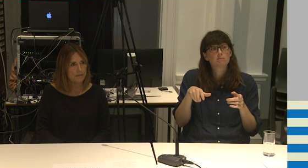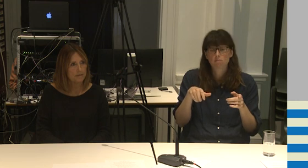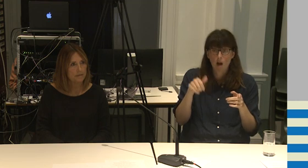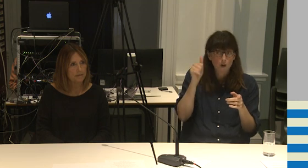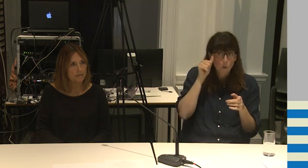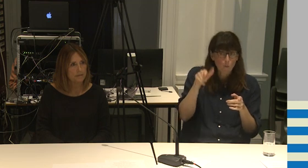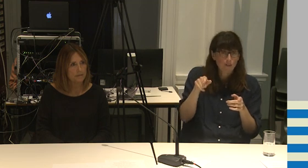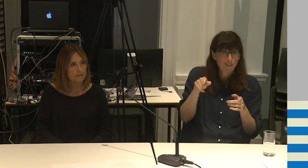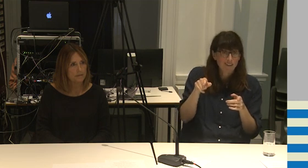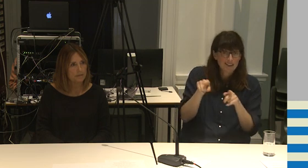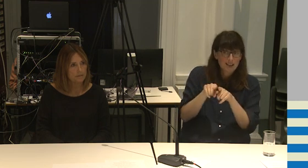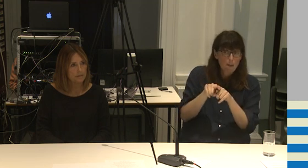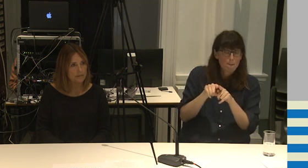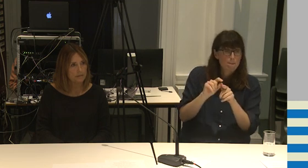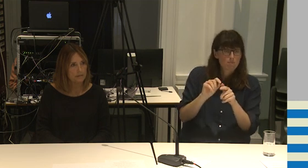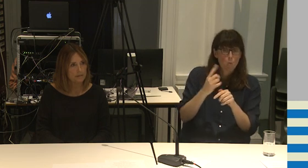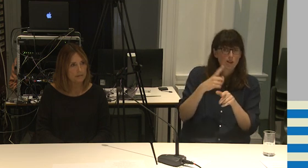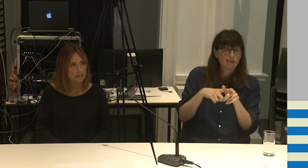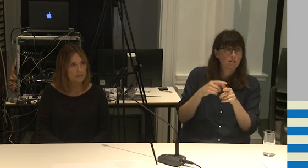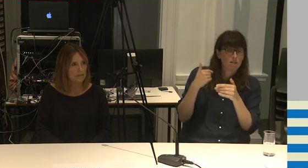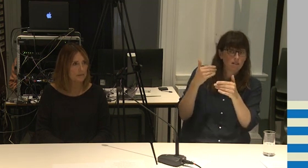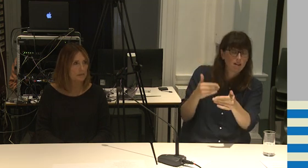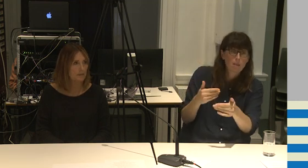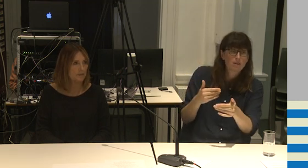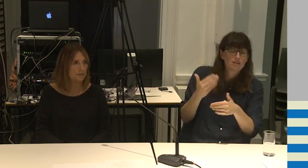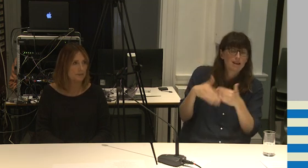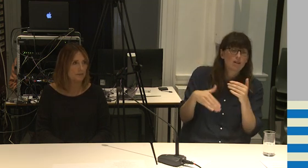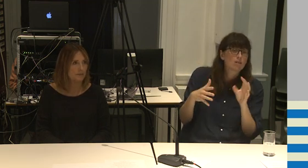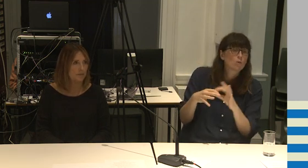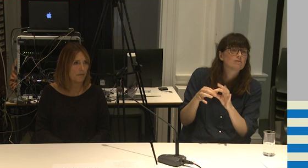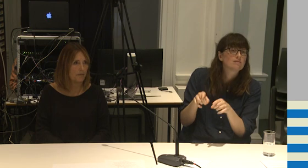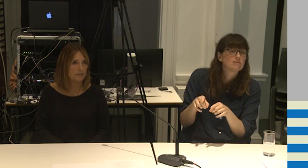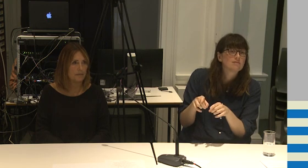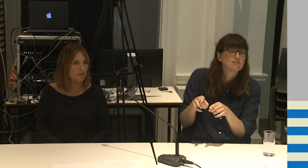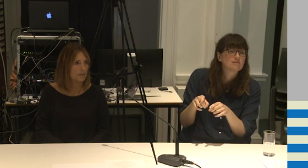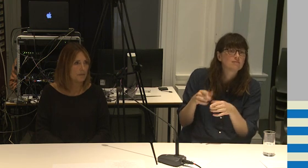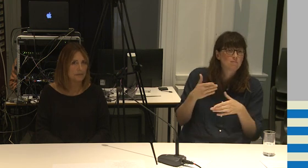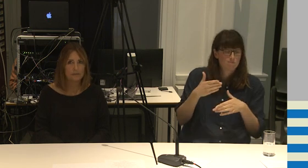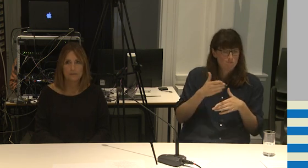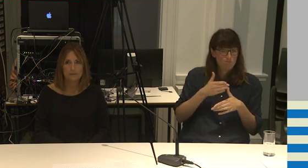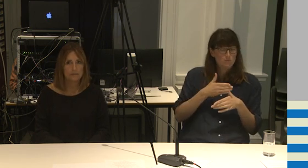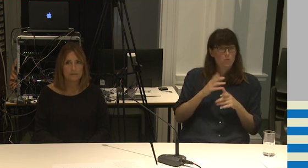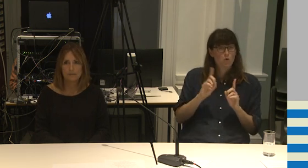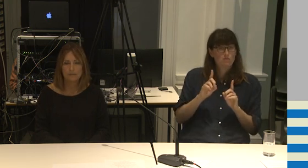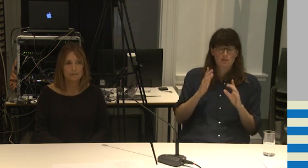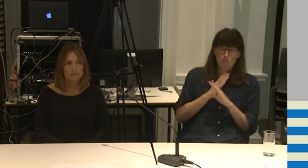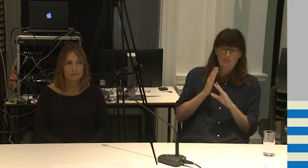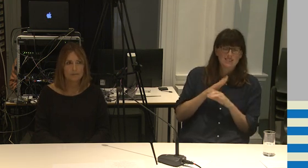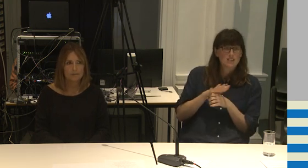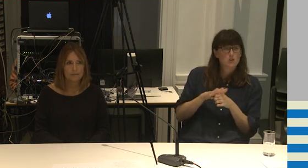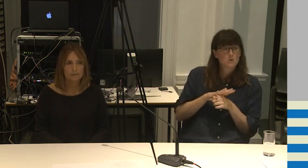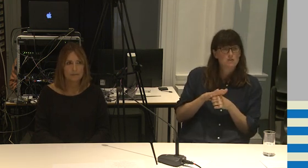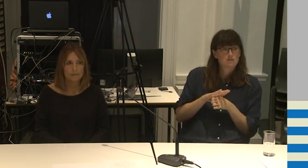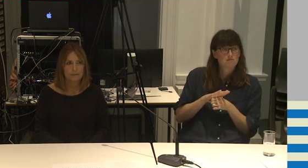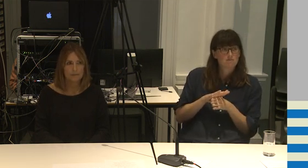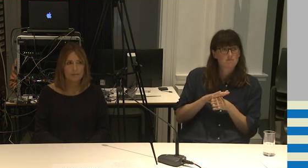I've known about her for over a year, but I'd never been able to contact her because of privacy issues